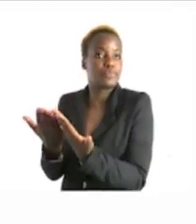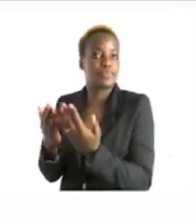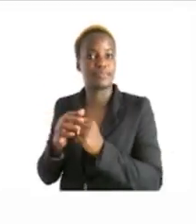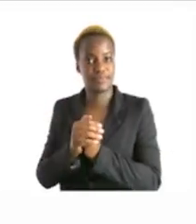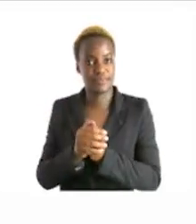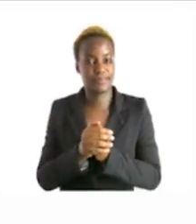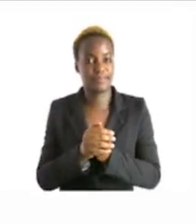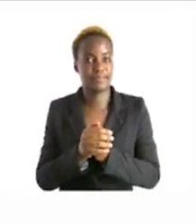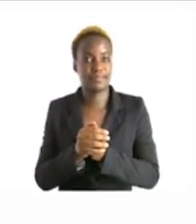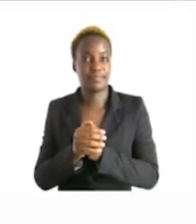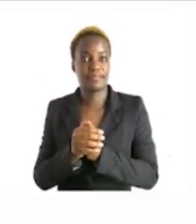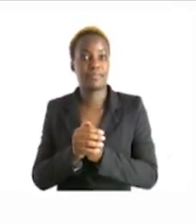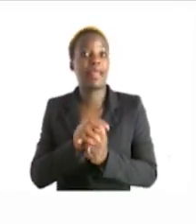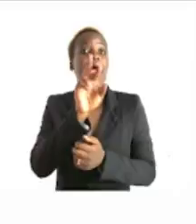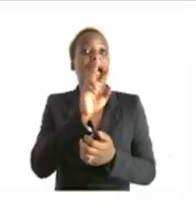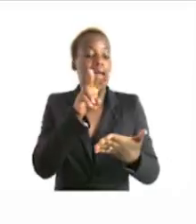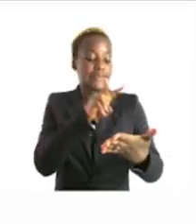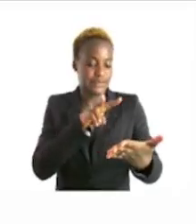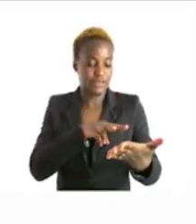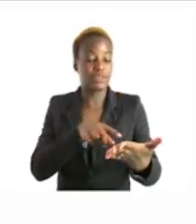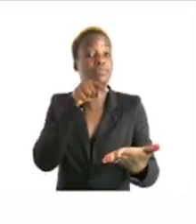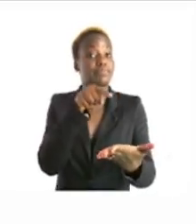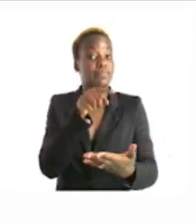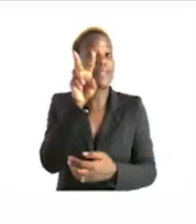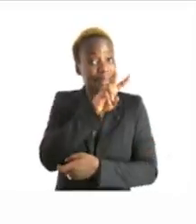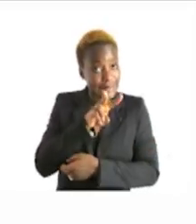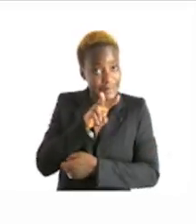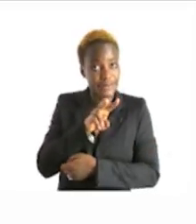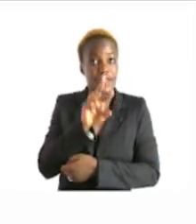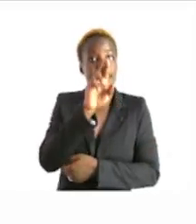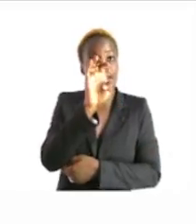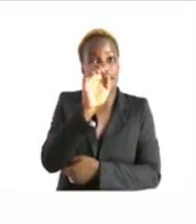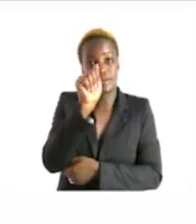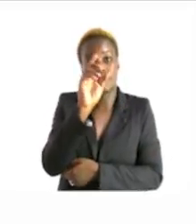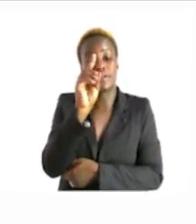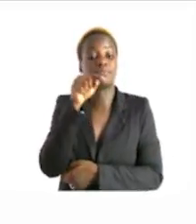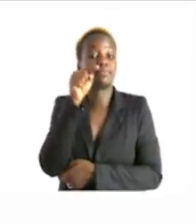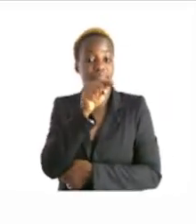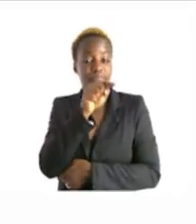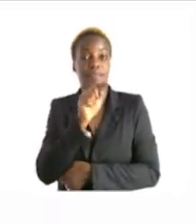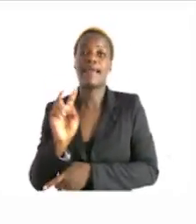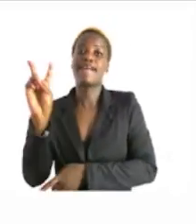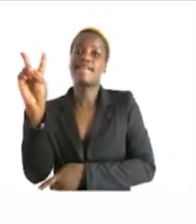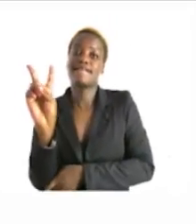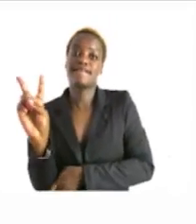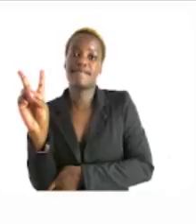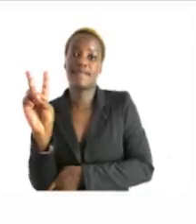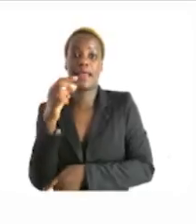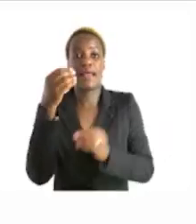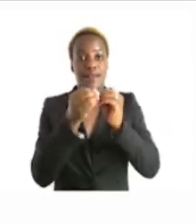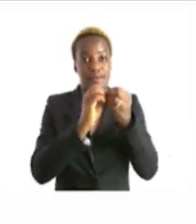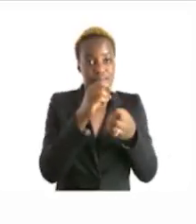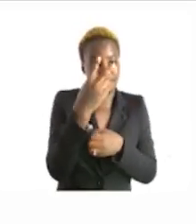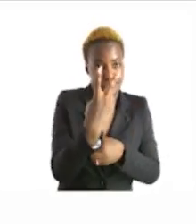now read will be the verb no read two we da da da with